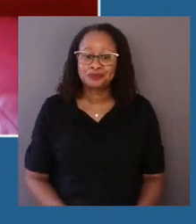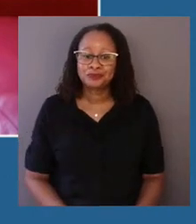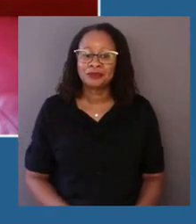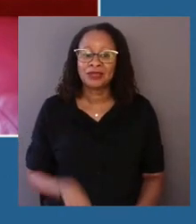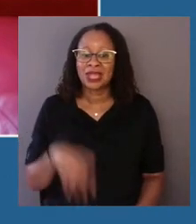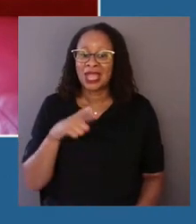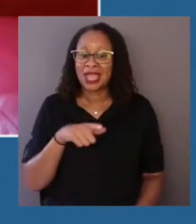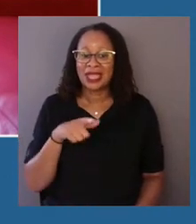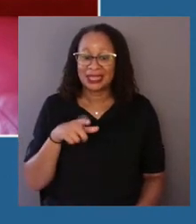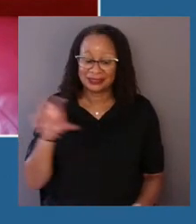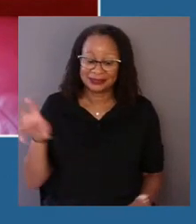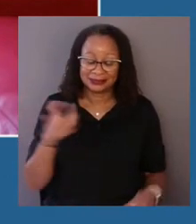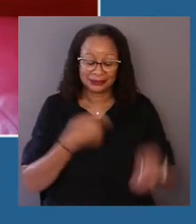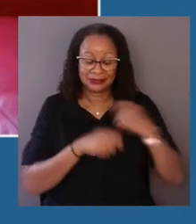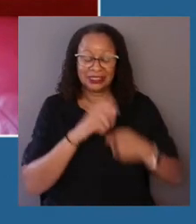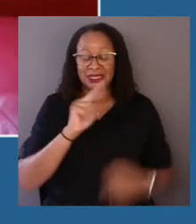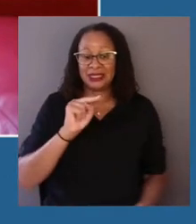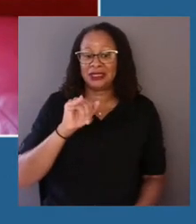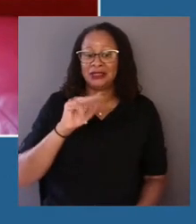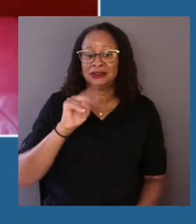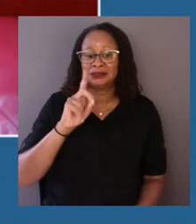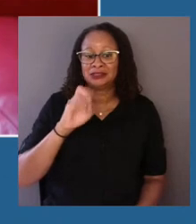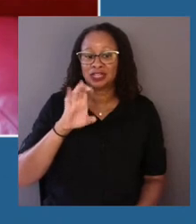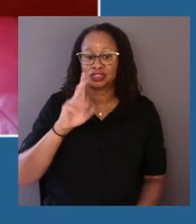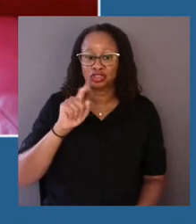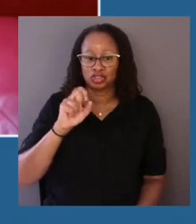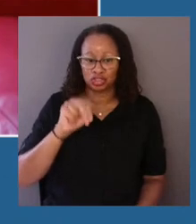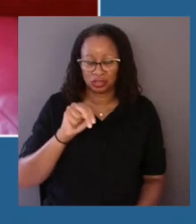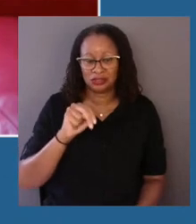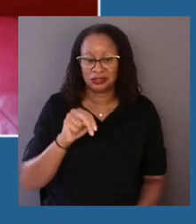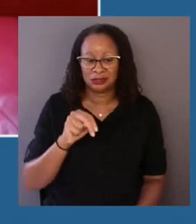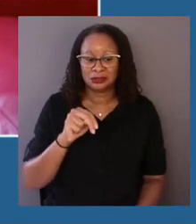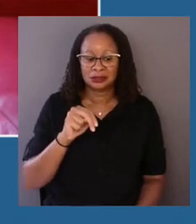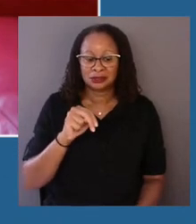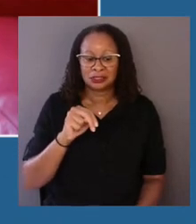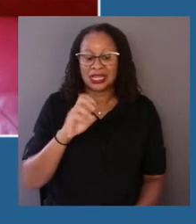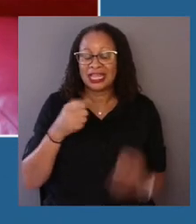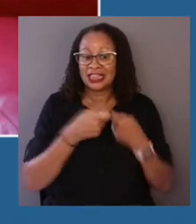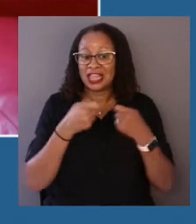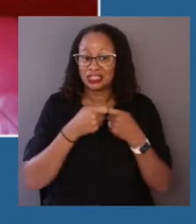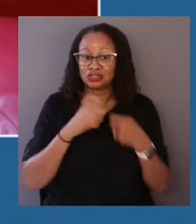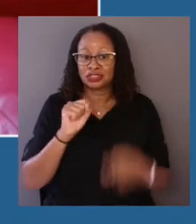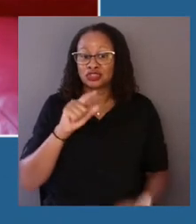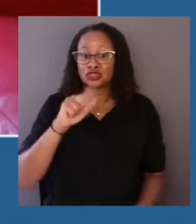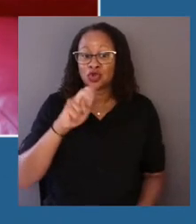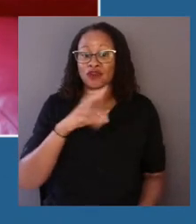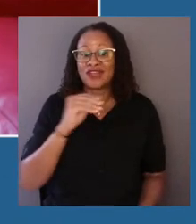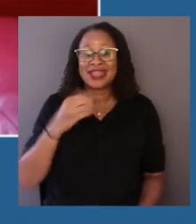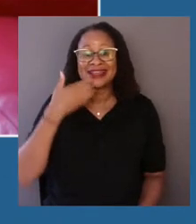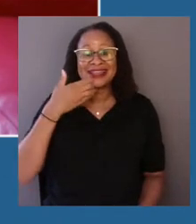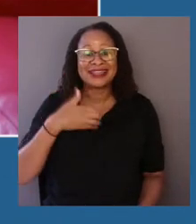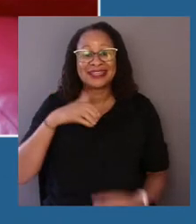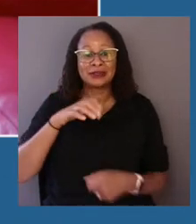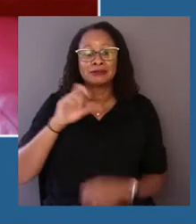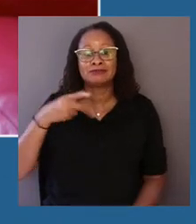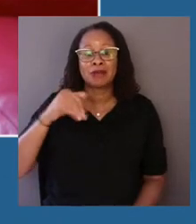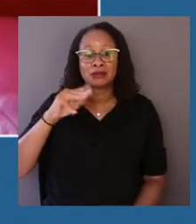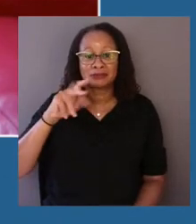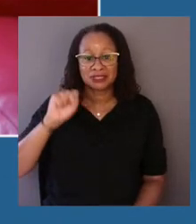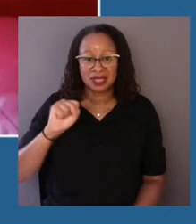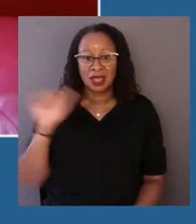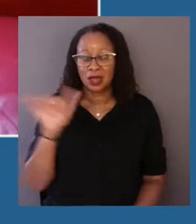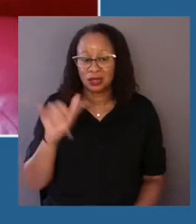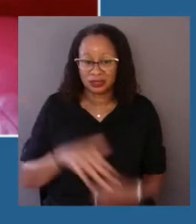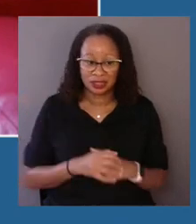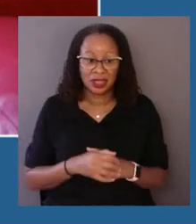in induction electric stoves and heat pumps as well. And so we are doing that in 20 units of housing here in New York